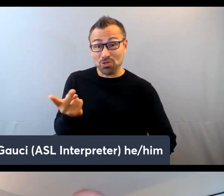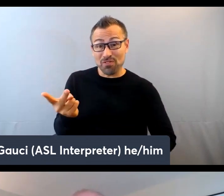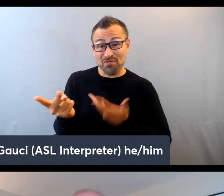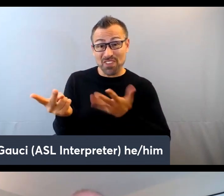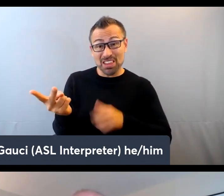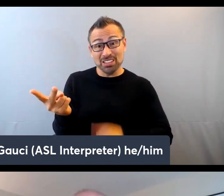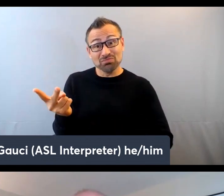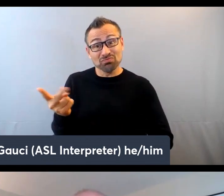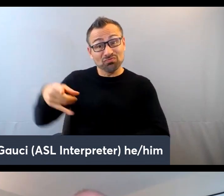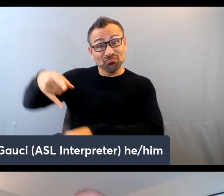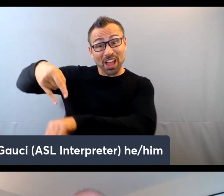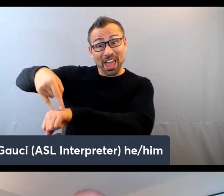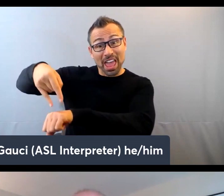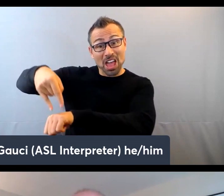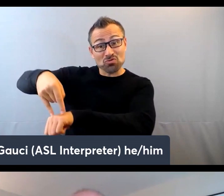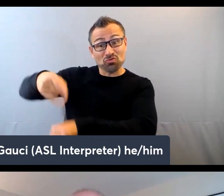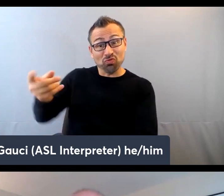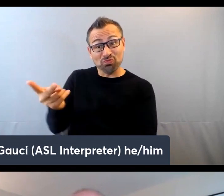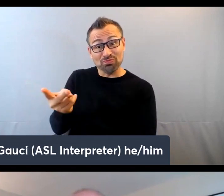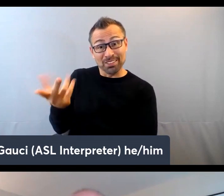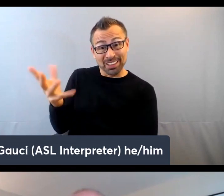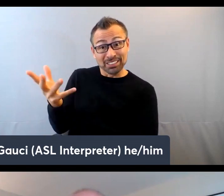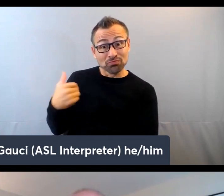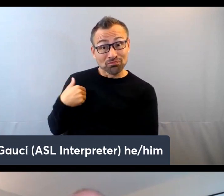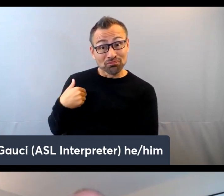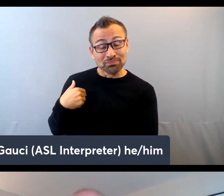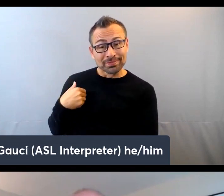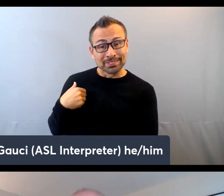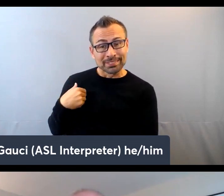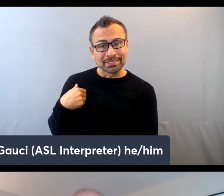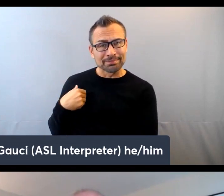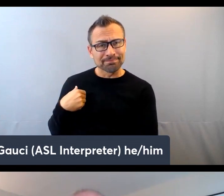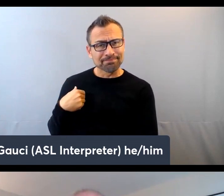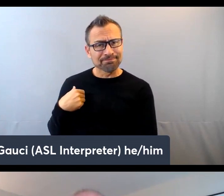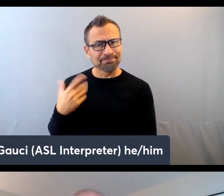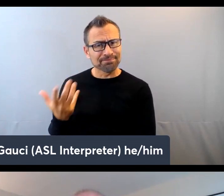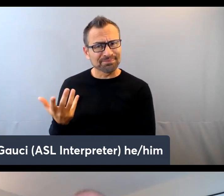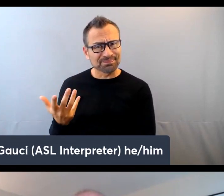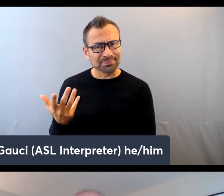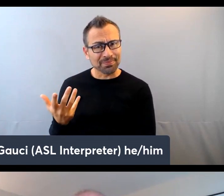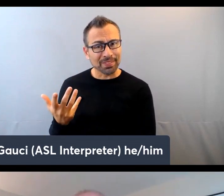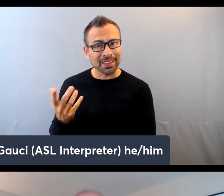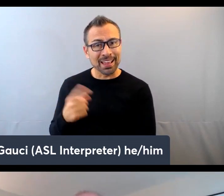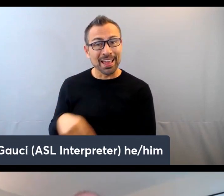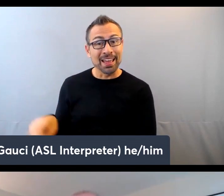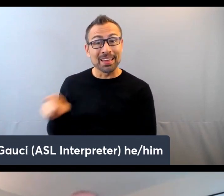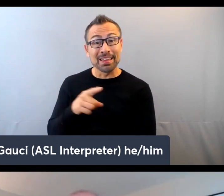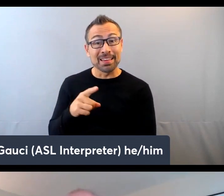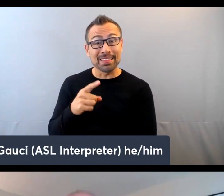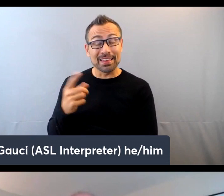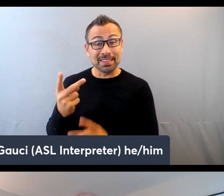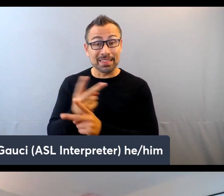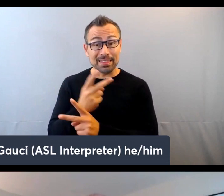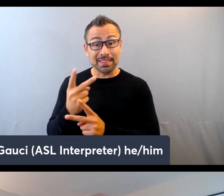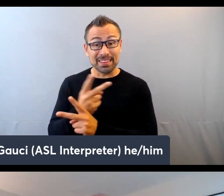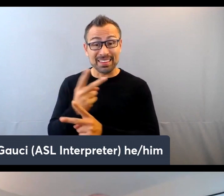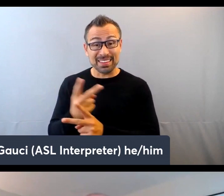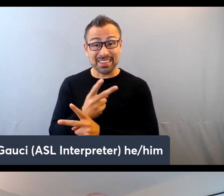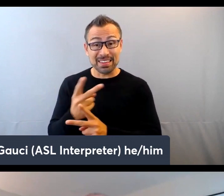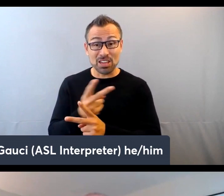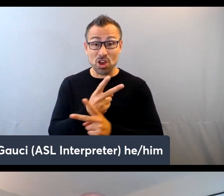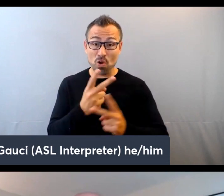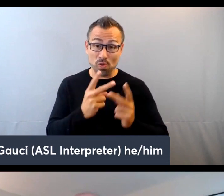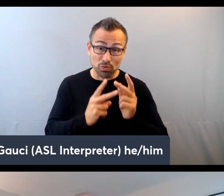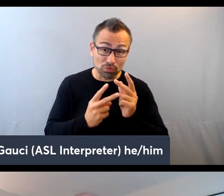and things of that nature, and then the care and feeding of this Mac